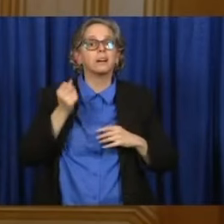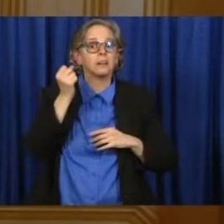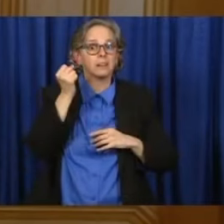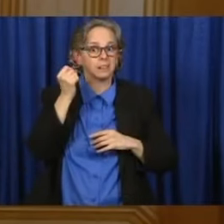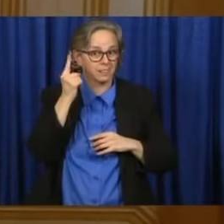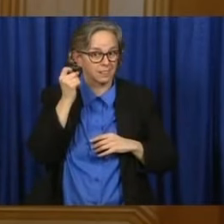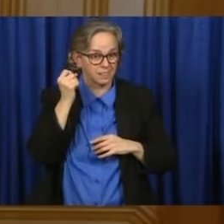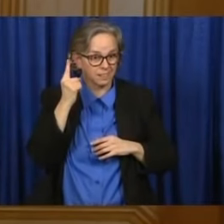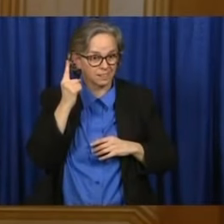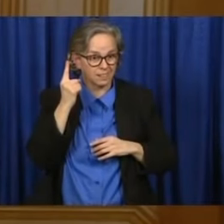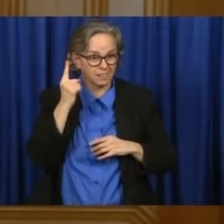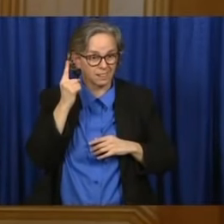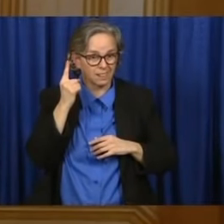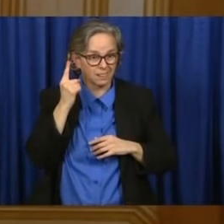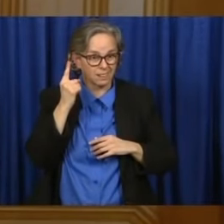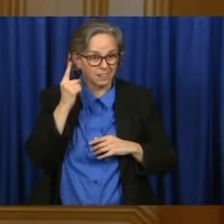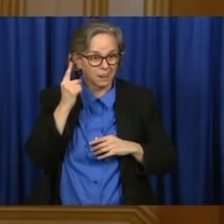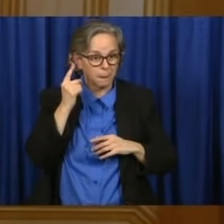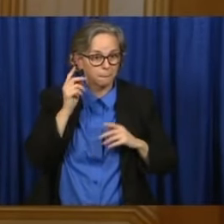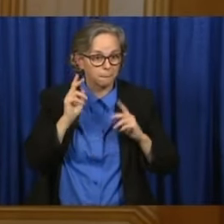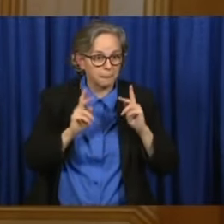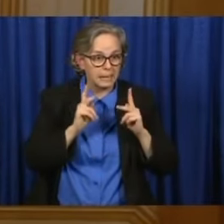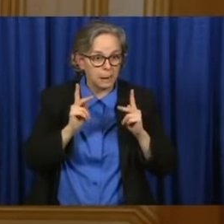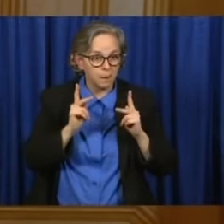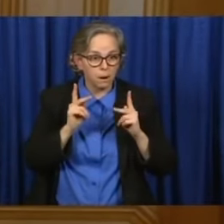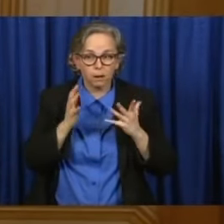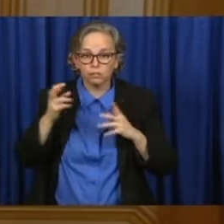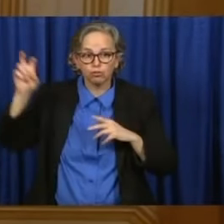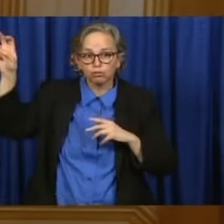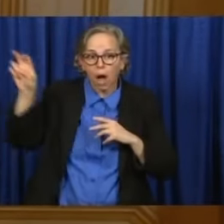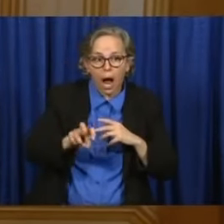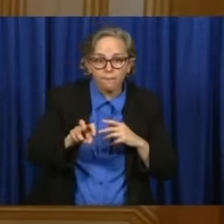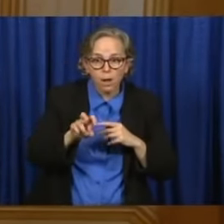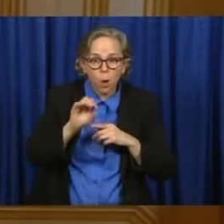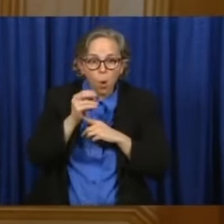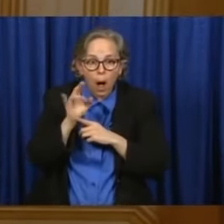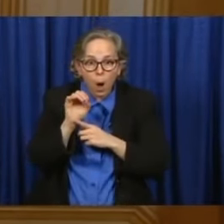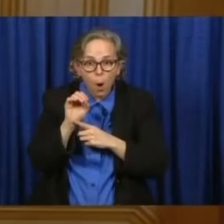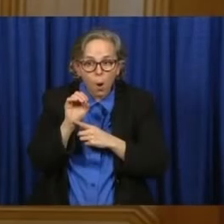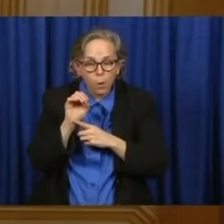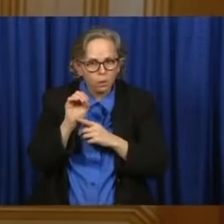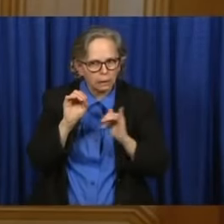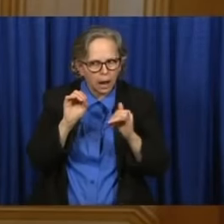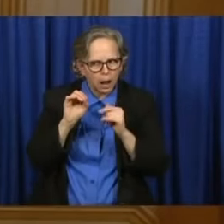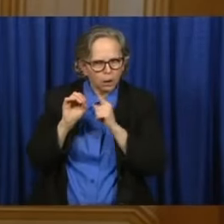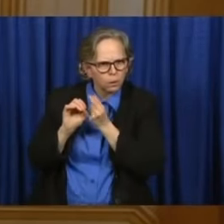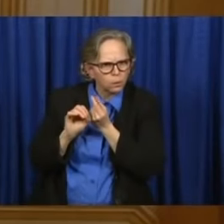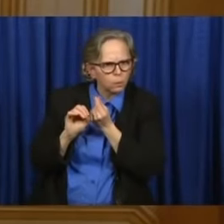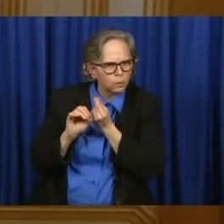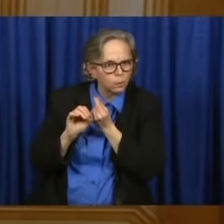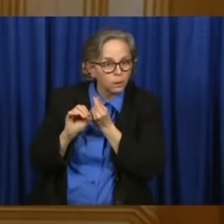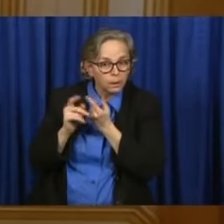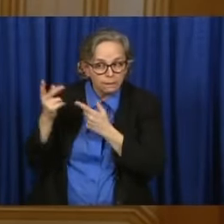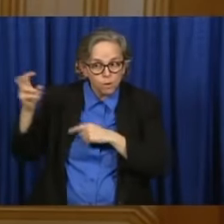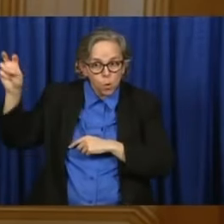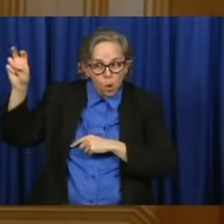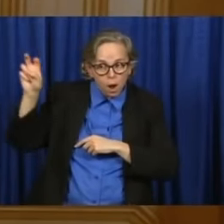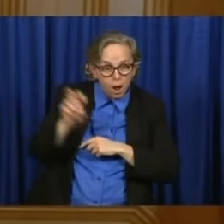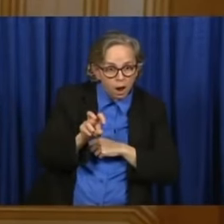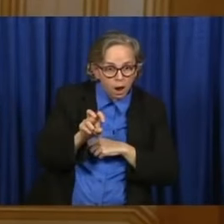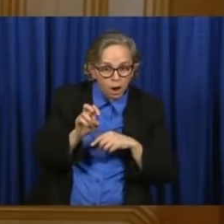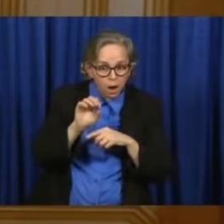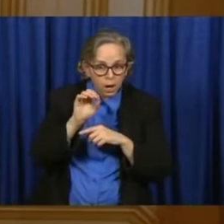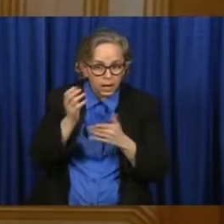People traveling to Ohio. Anyone who is traveling to Ohio, coming into our state, we